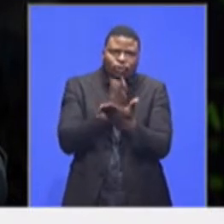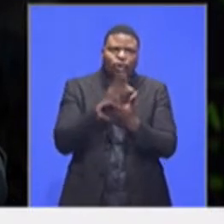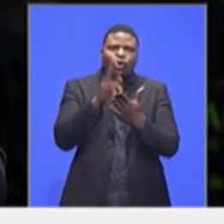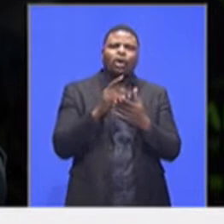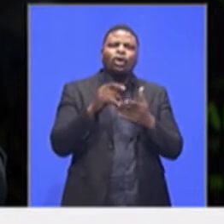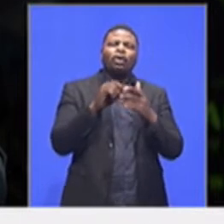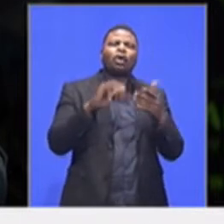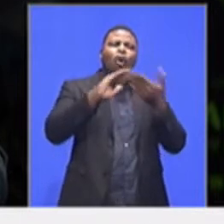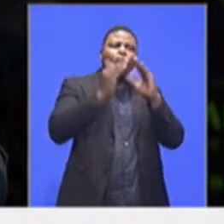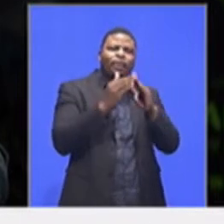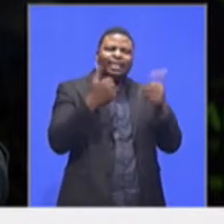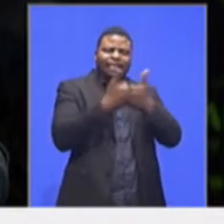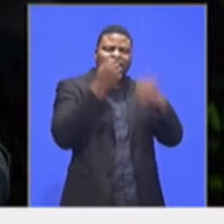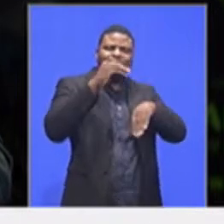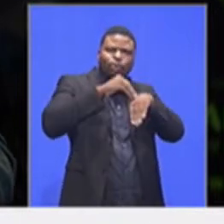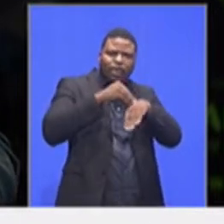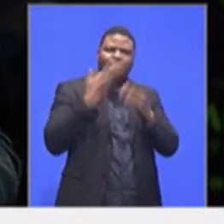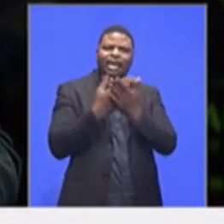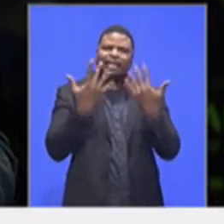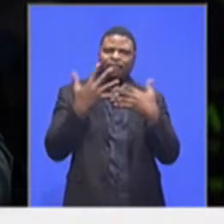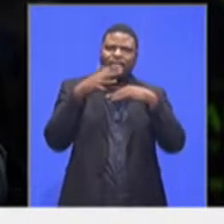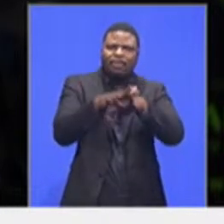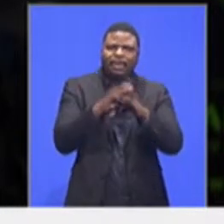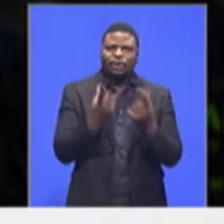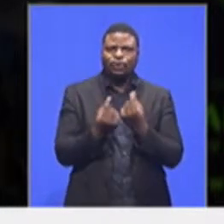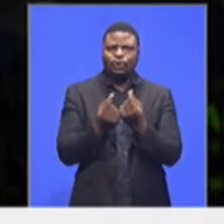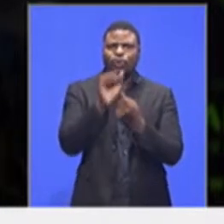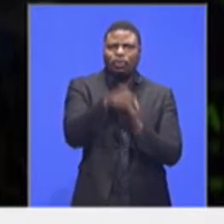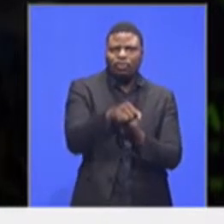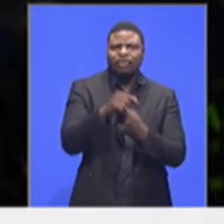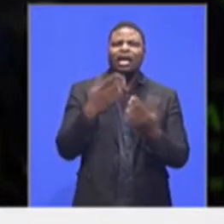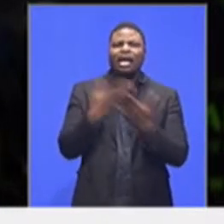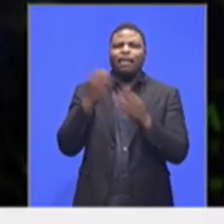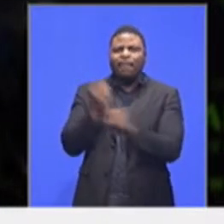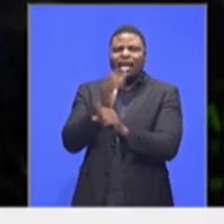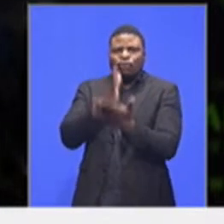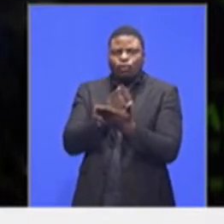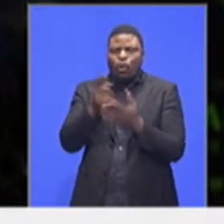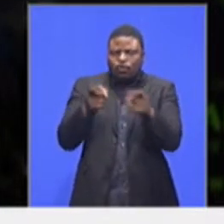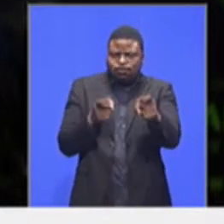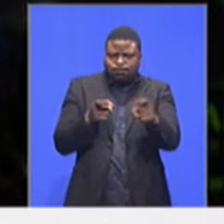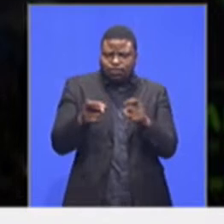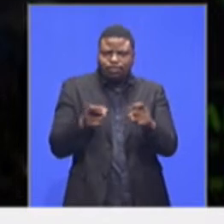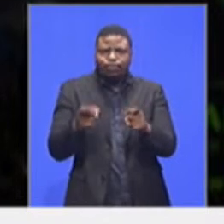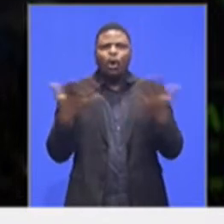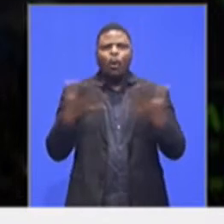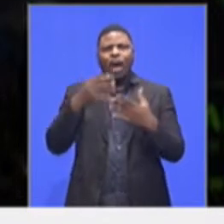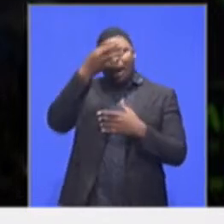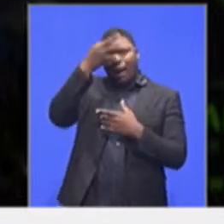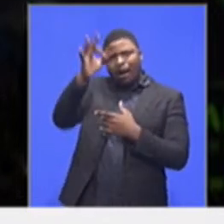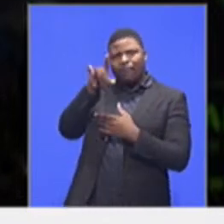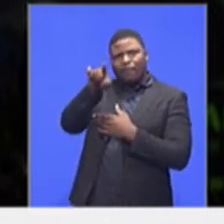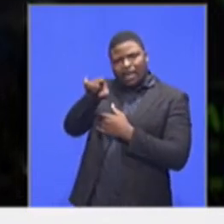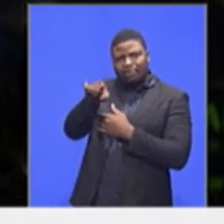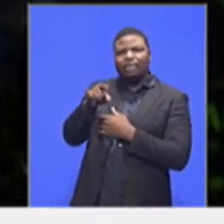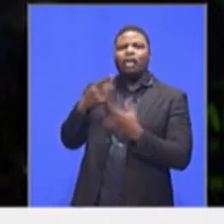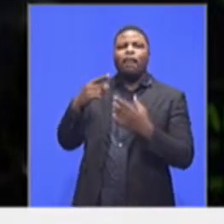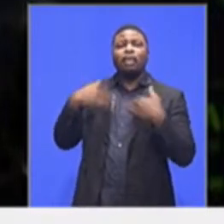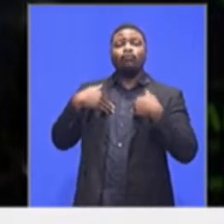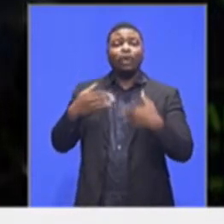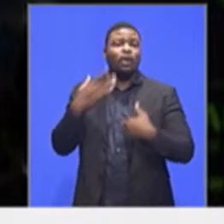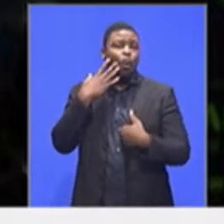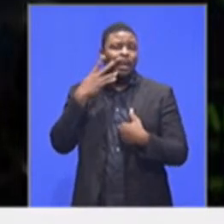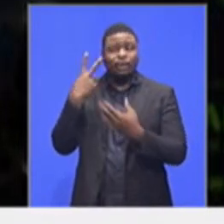by fostering collaboration and coordination across the government, just over 2 years ago. Since